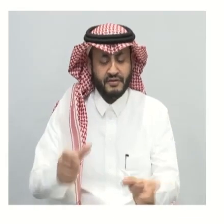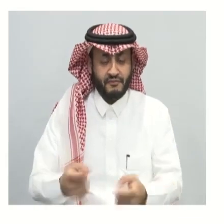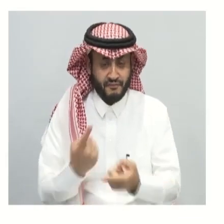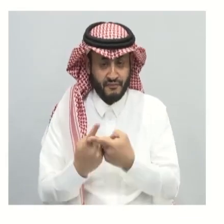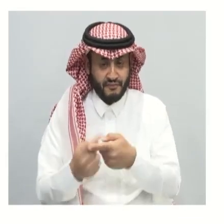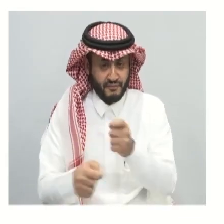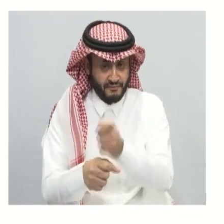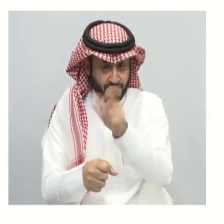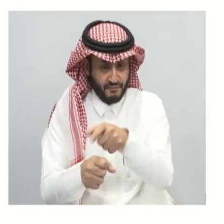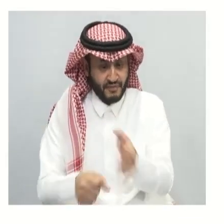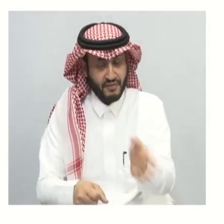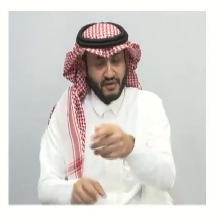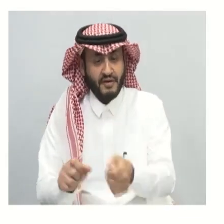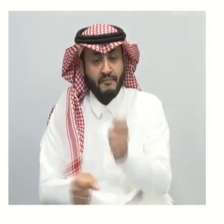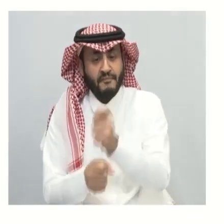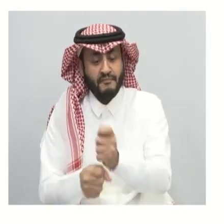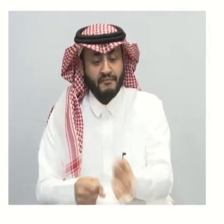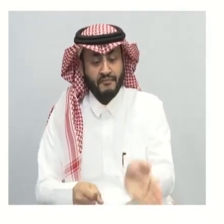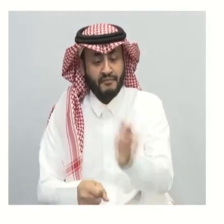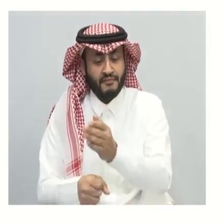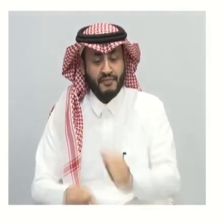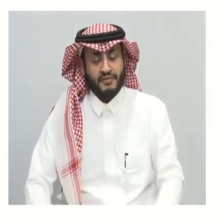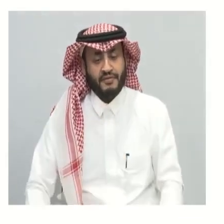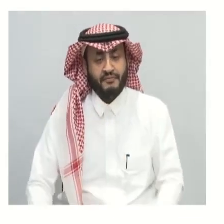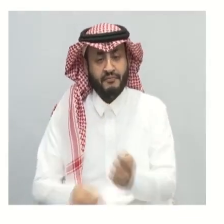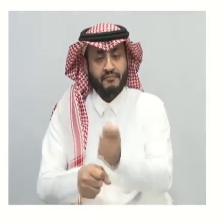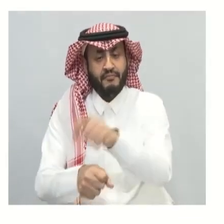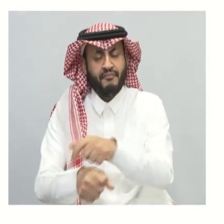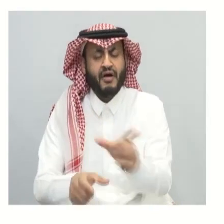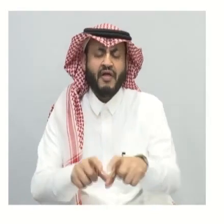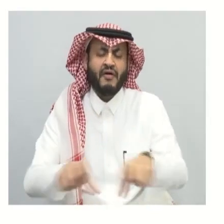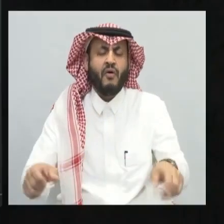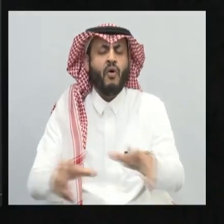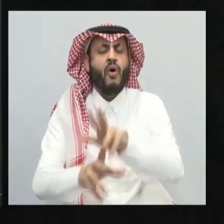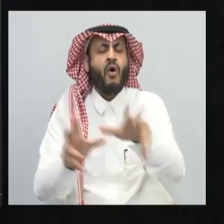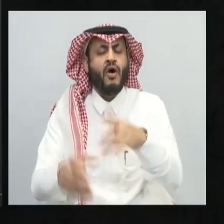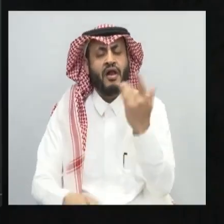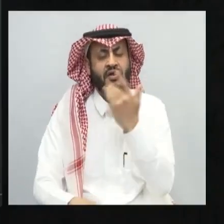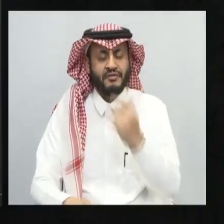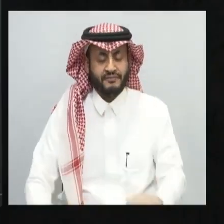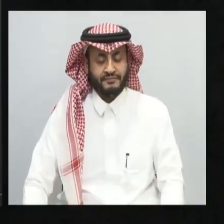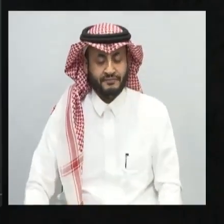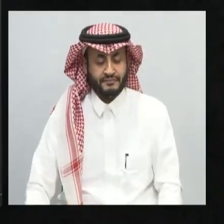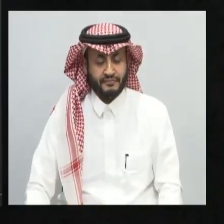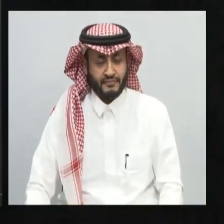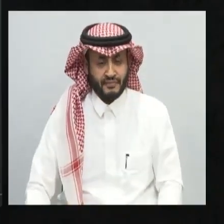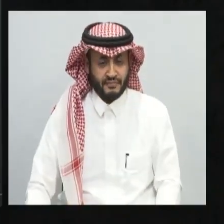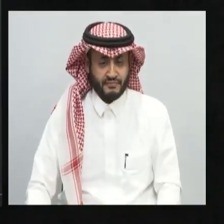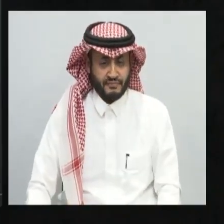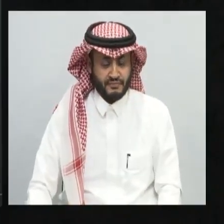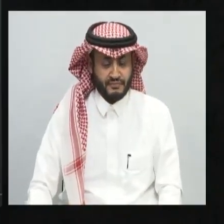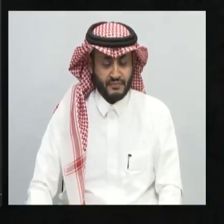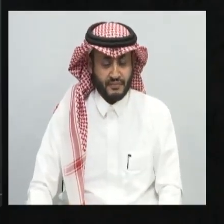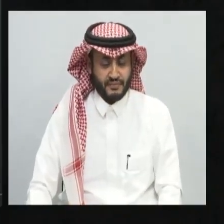subject, followed by a verb, helped, and followed by the object. And any noun can be replaced by